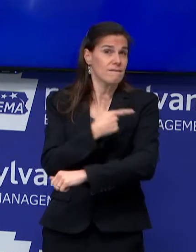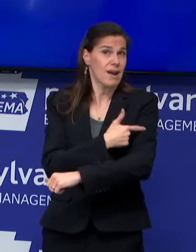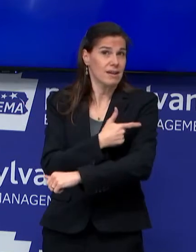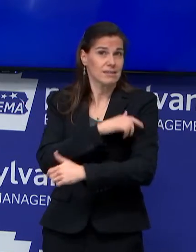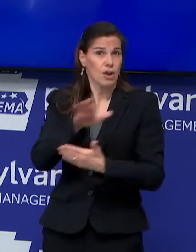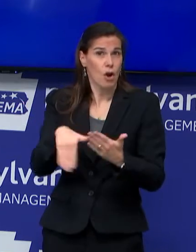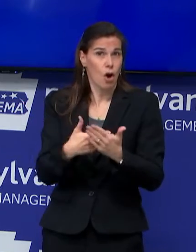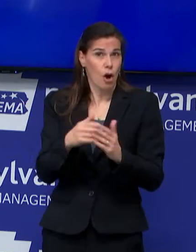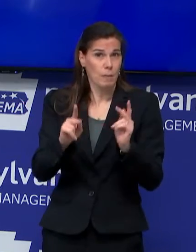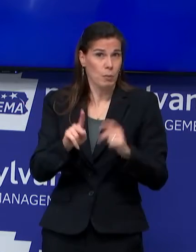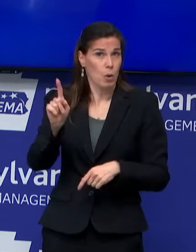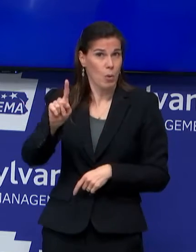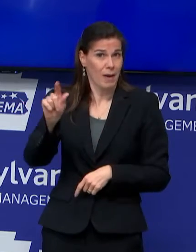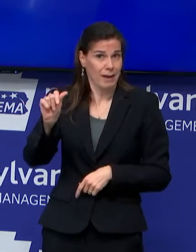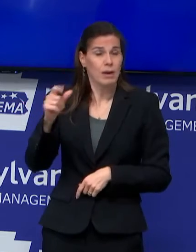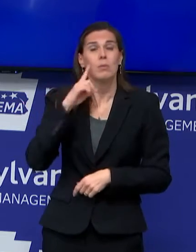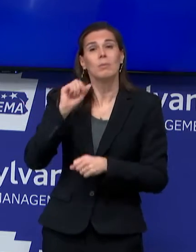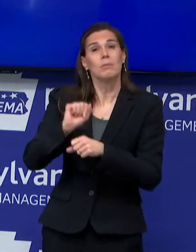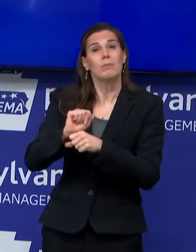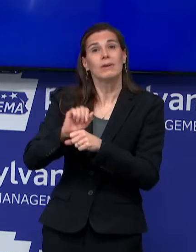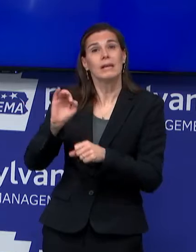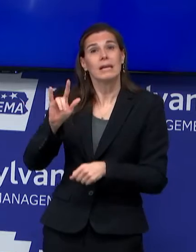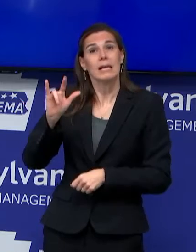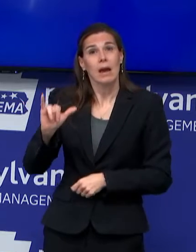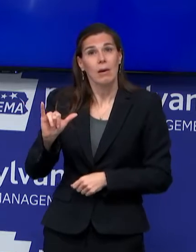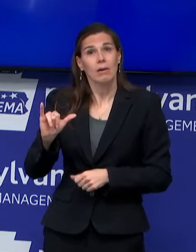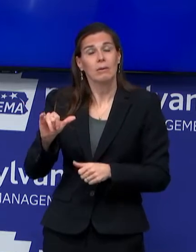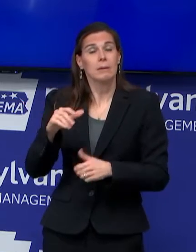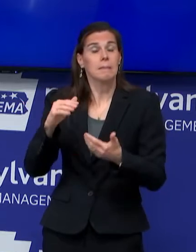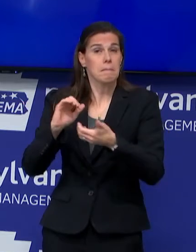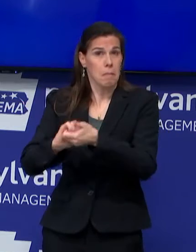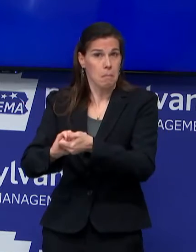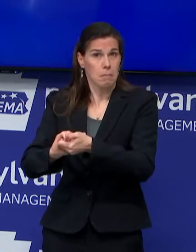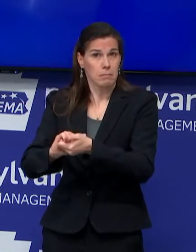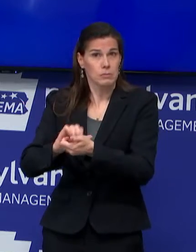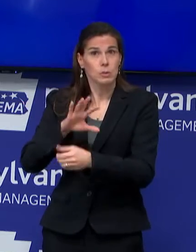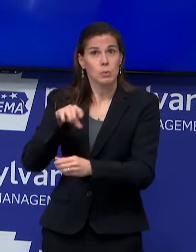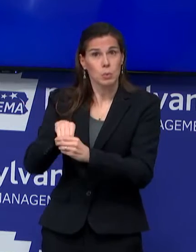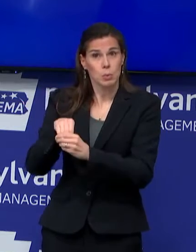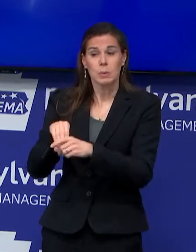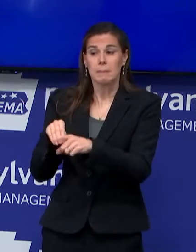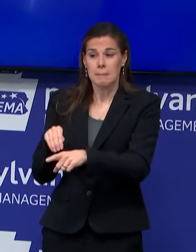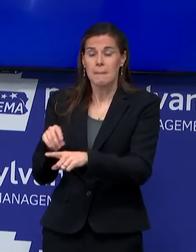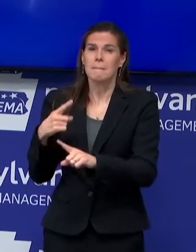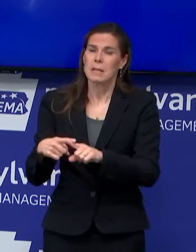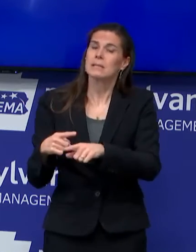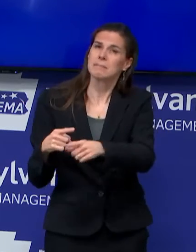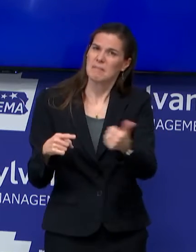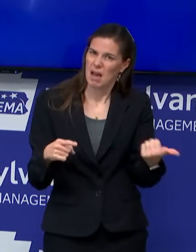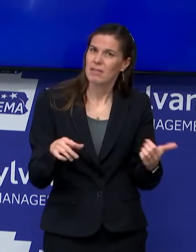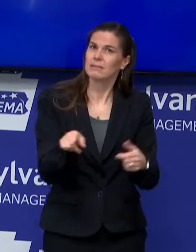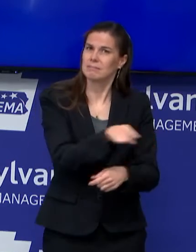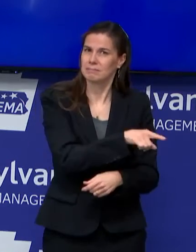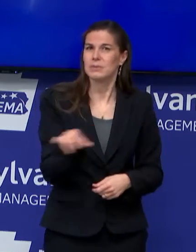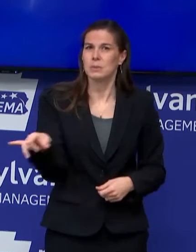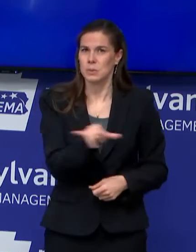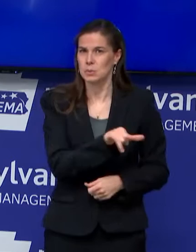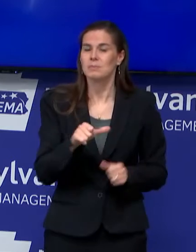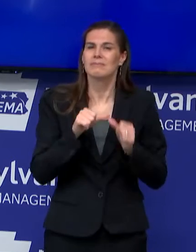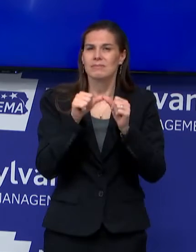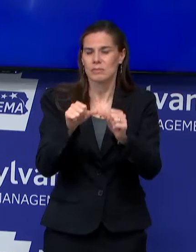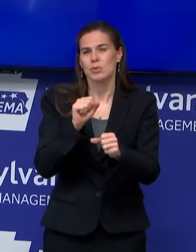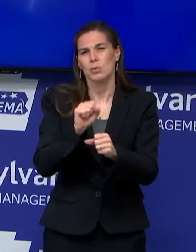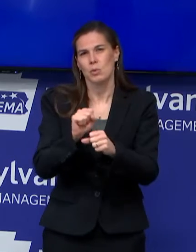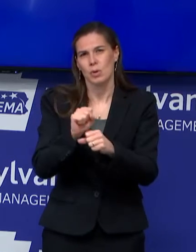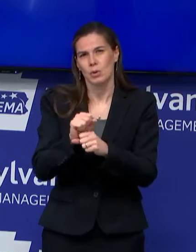So we'll continue to work with our county partners, including those at the county and municipal health departments, to ensure that's happening. And then again, we'll continue to